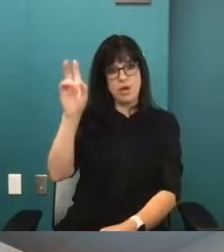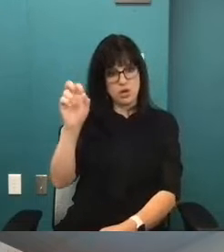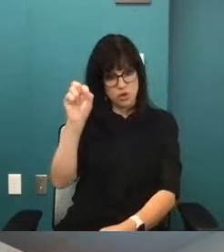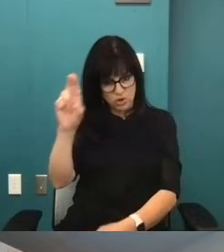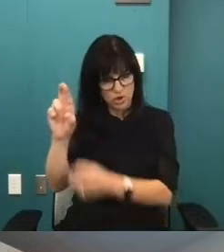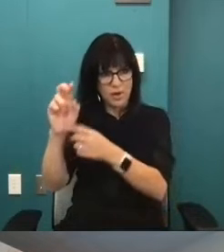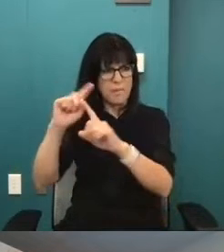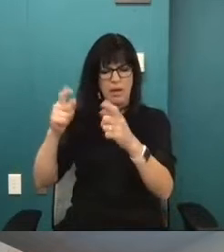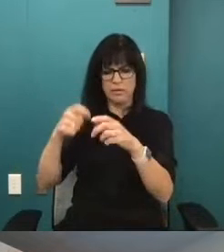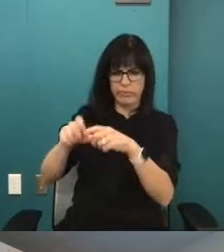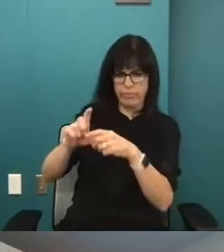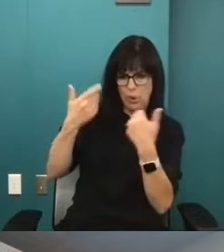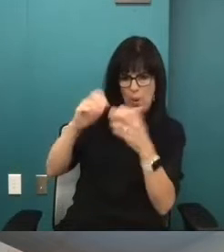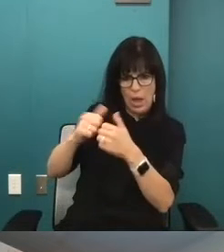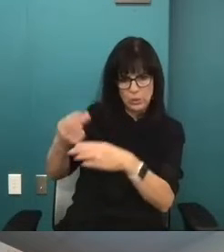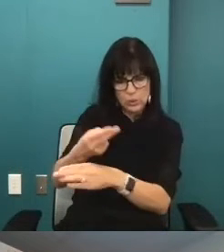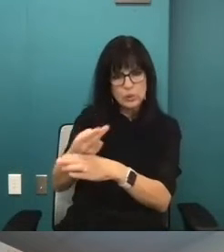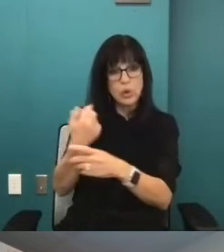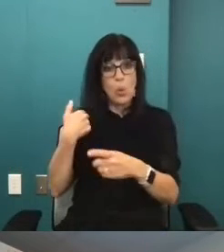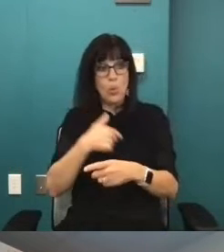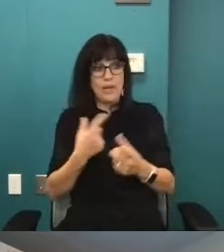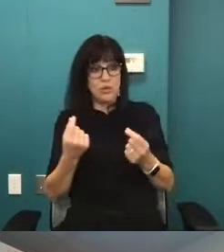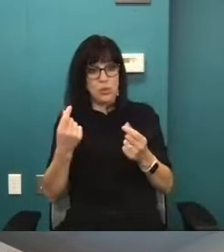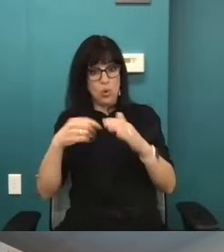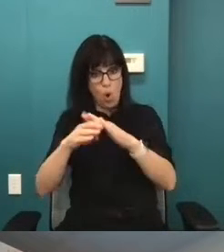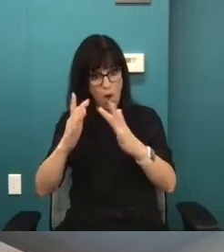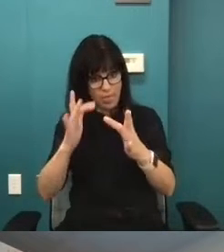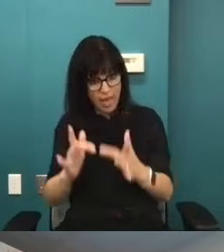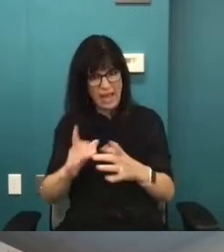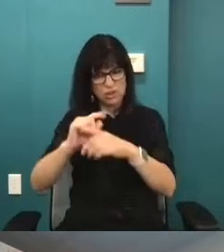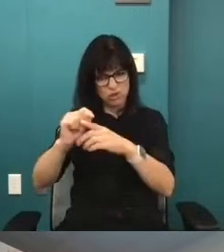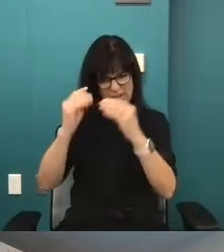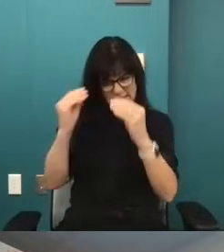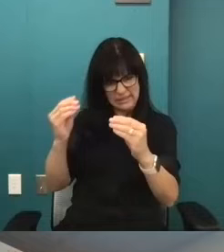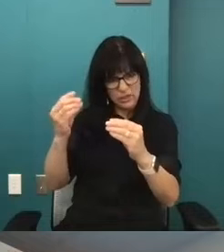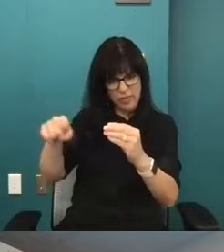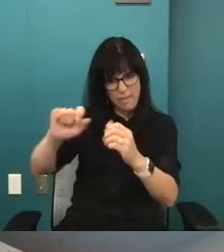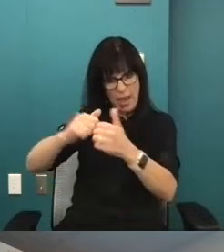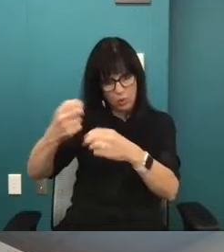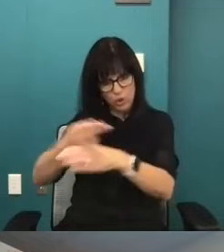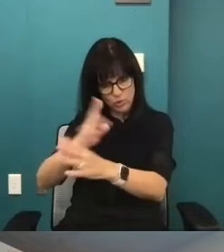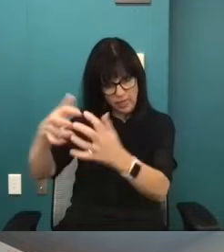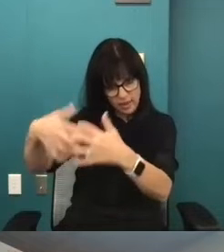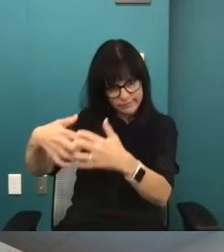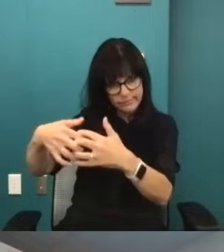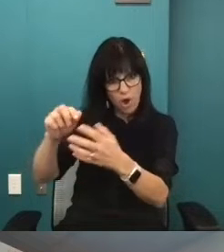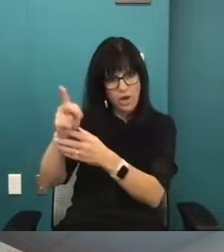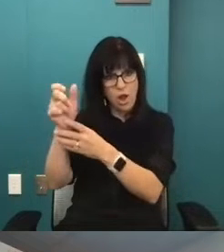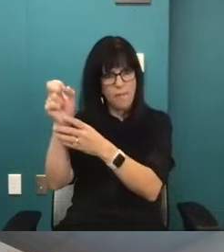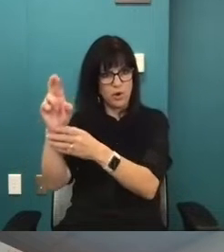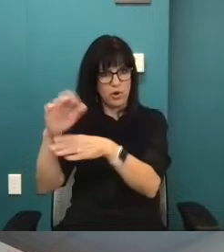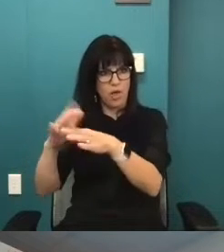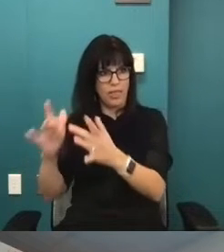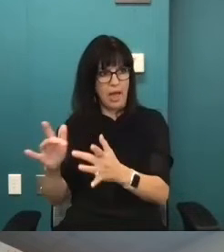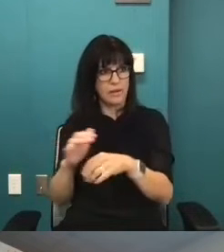it, we can get online and train them how to use the audiometer online. Or